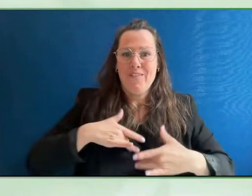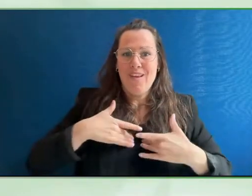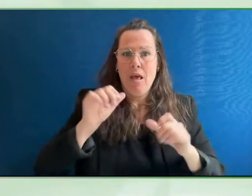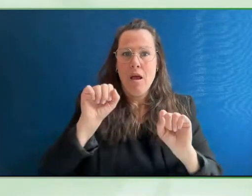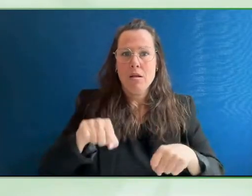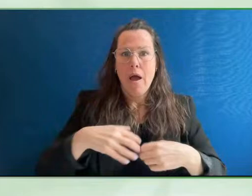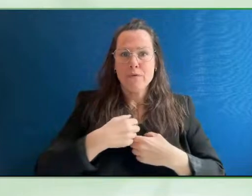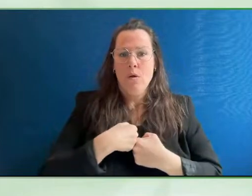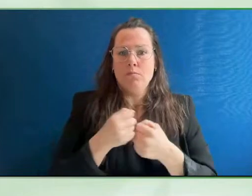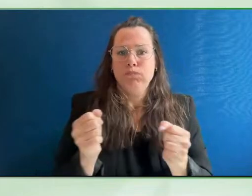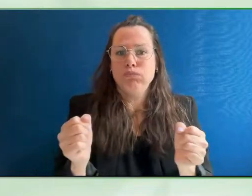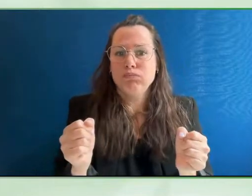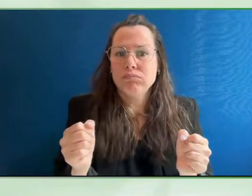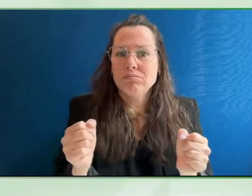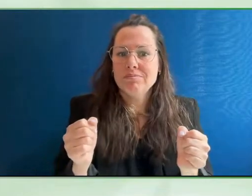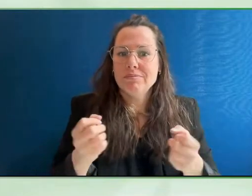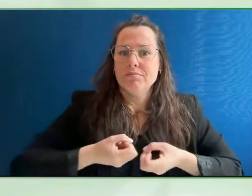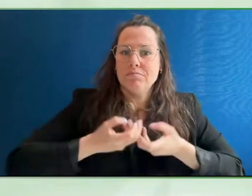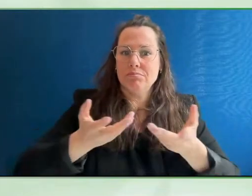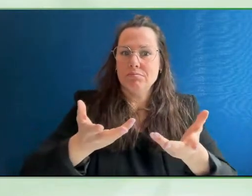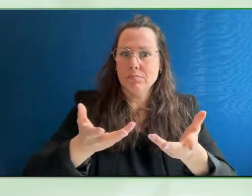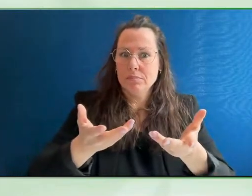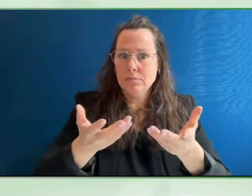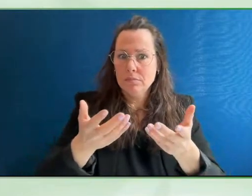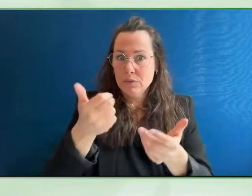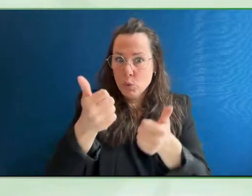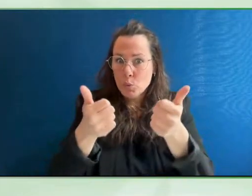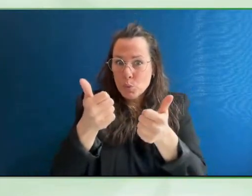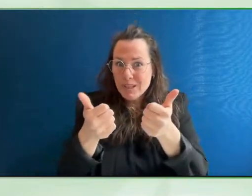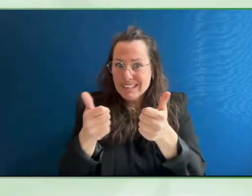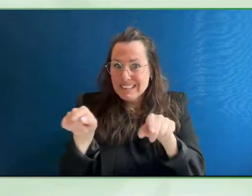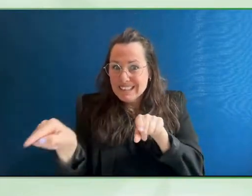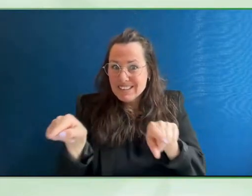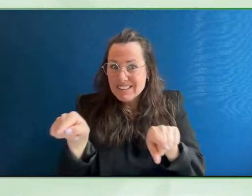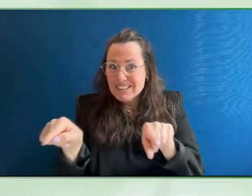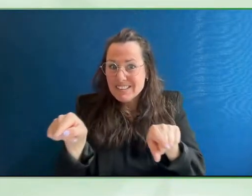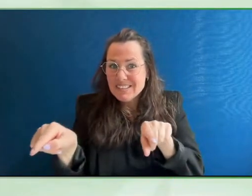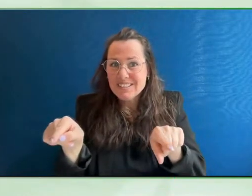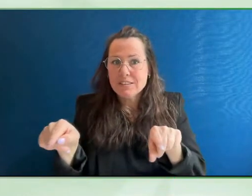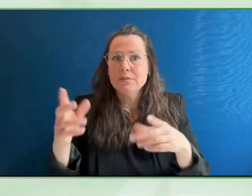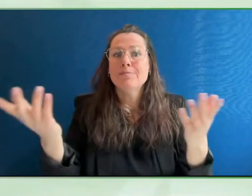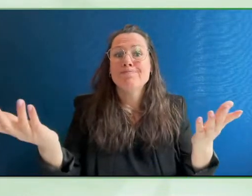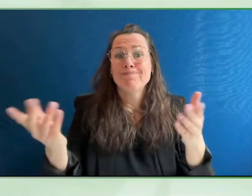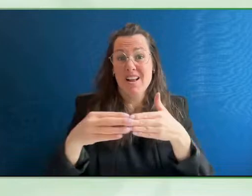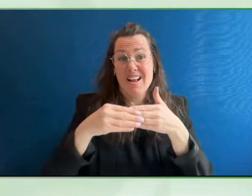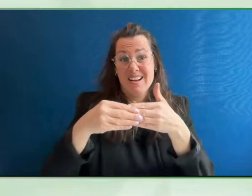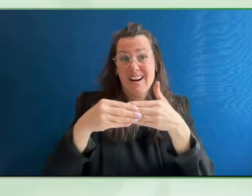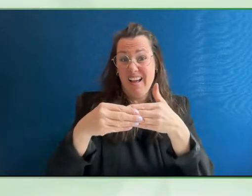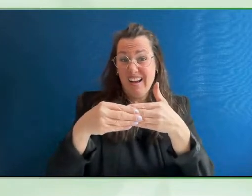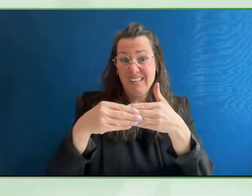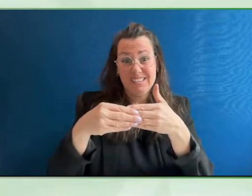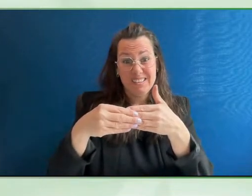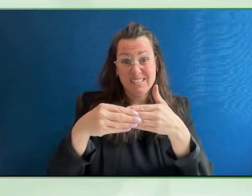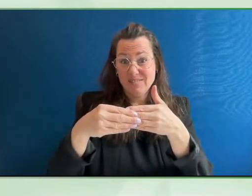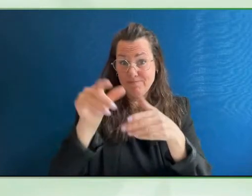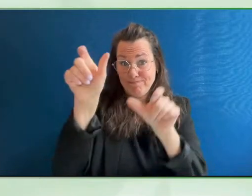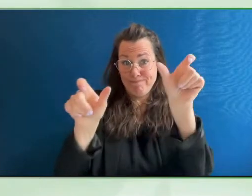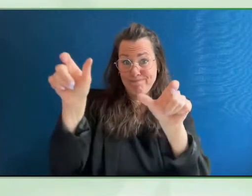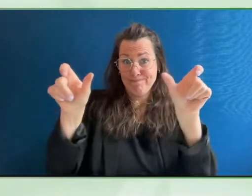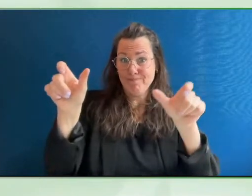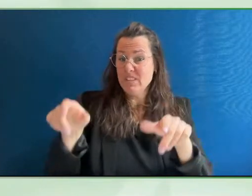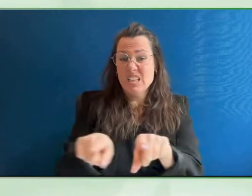I was just rubbish at spelling and understanding lists and data and stuff like that. But when I became open